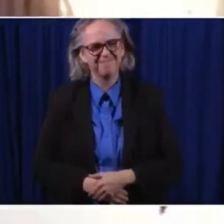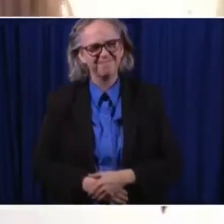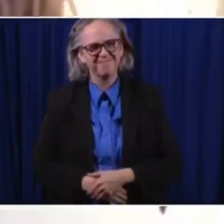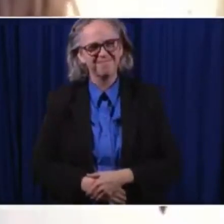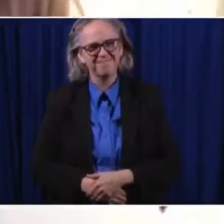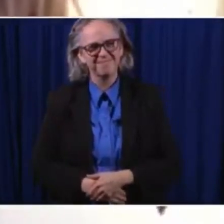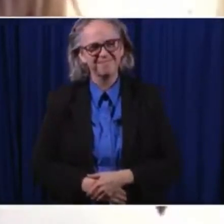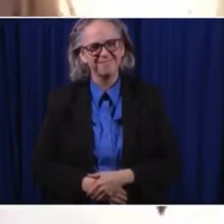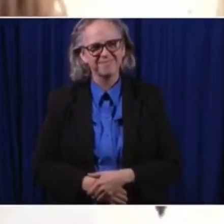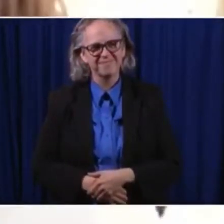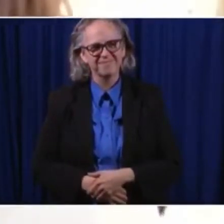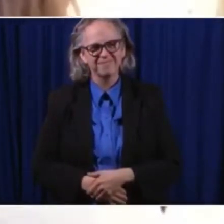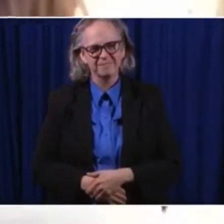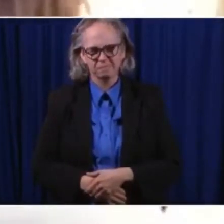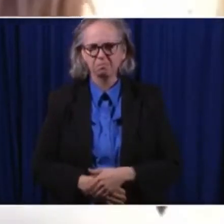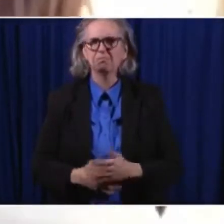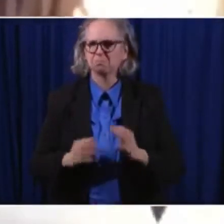Yep, you're good. You can move.